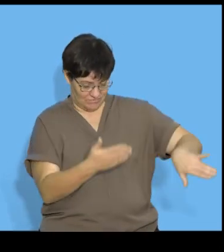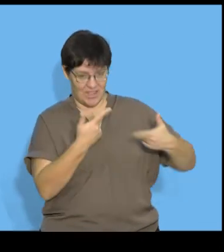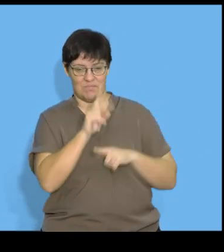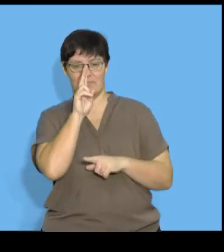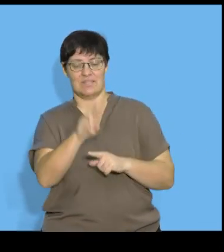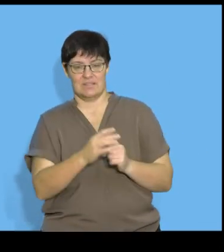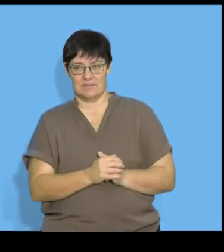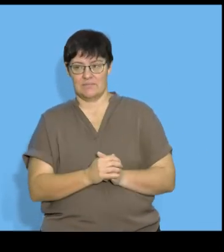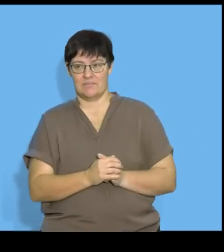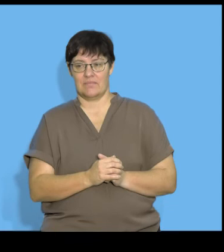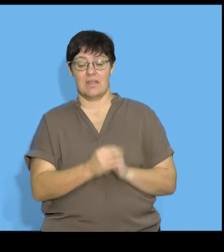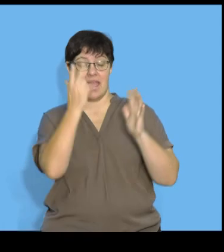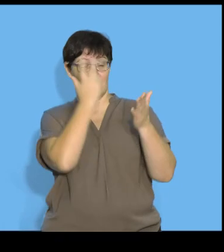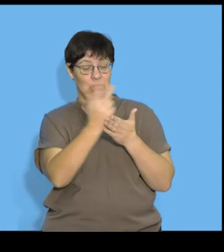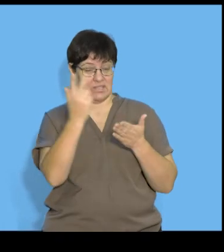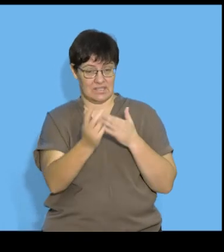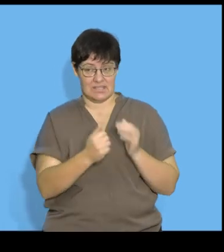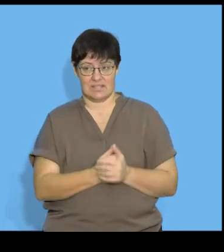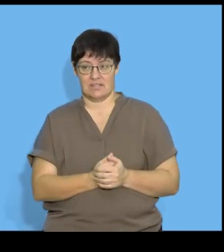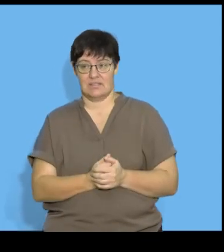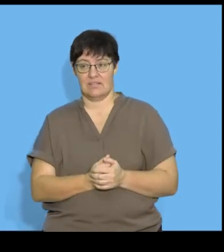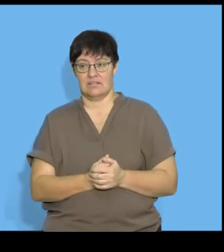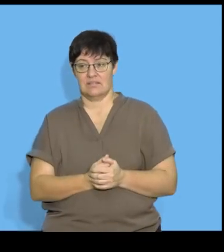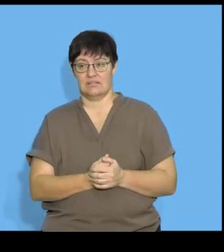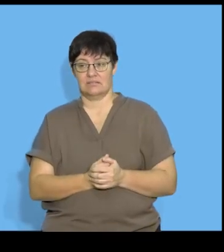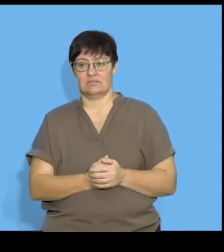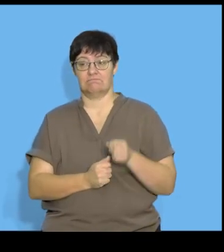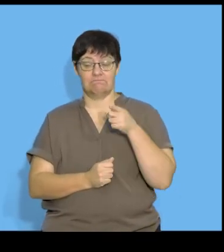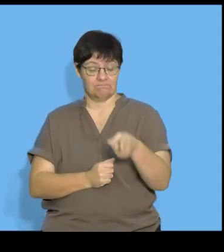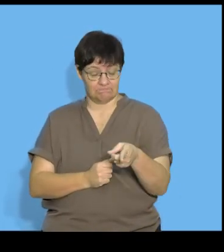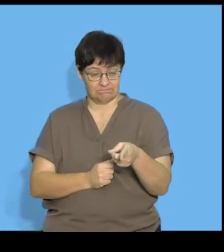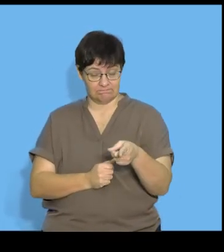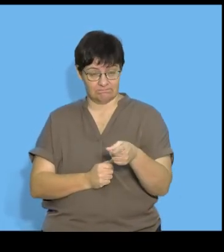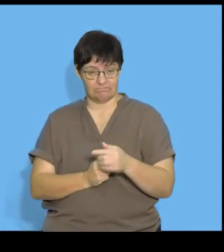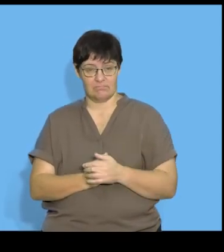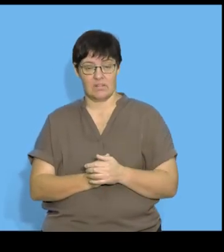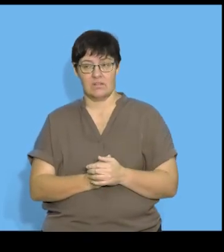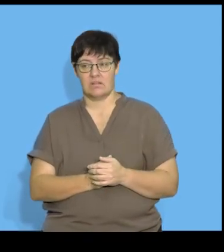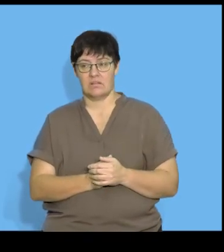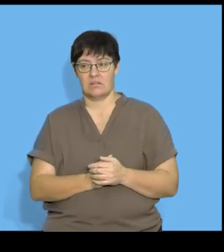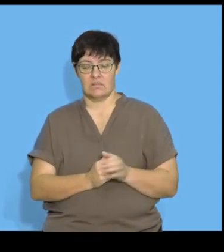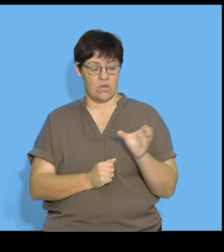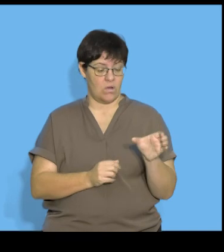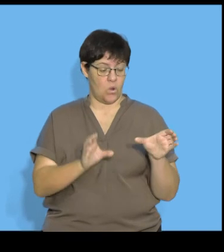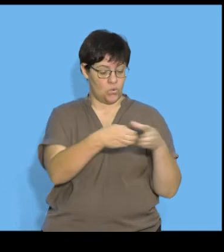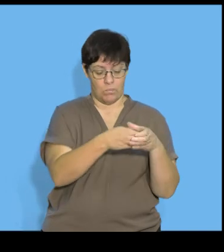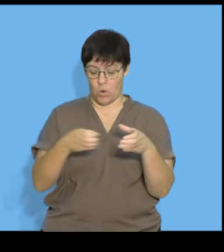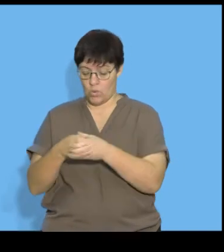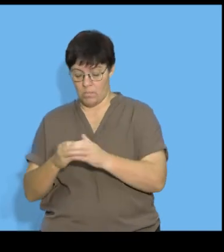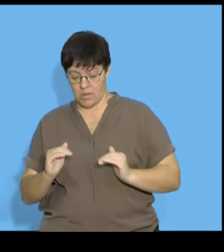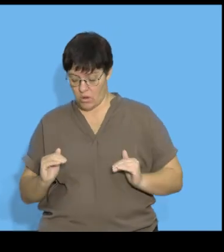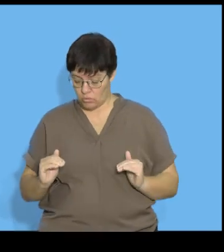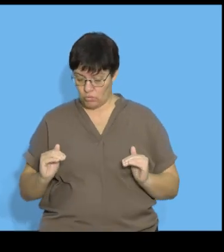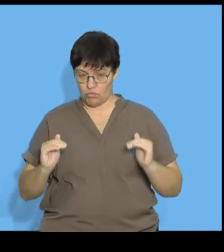the 8 weeks. Here, all right, we have the height of each of the plants. This was